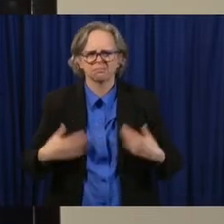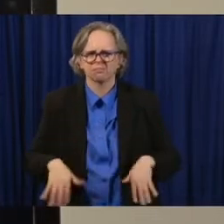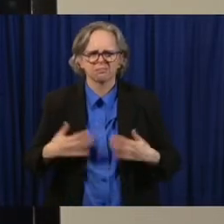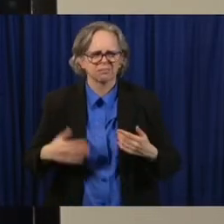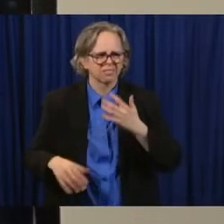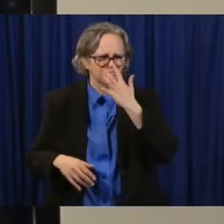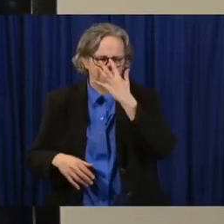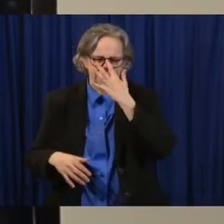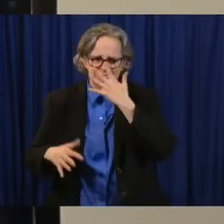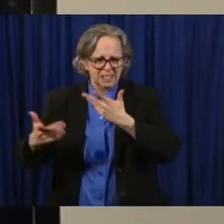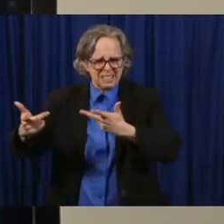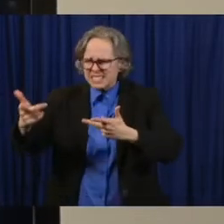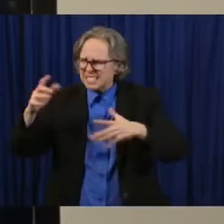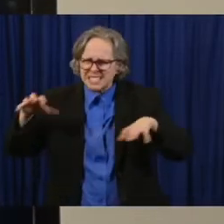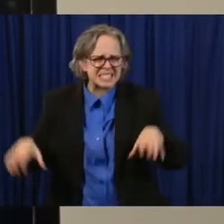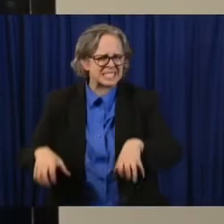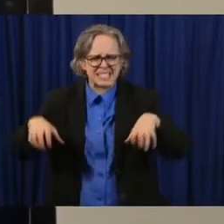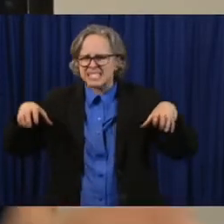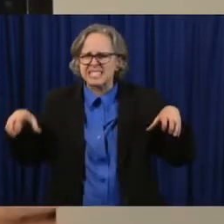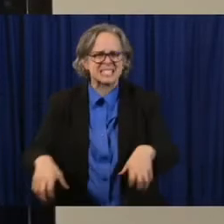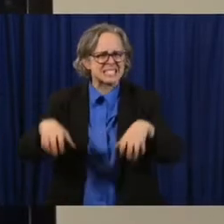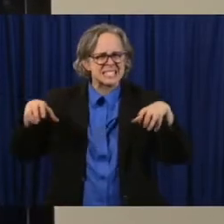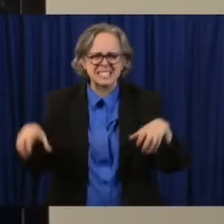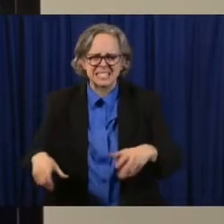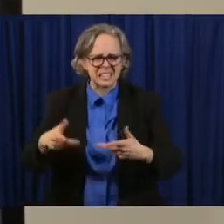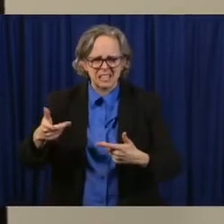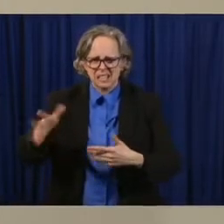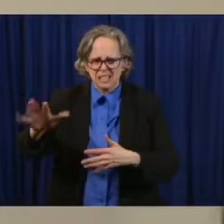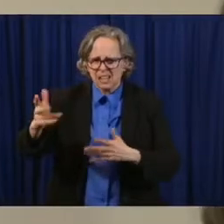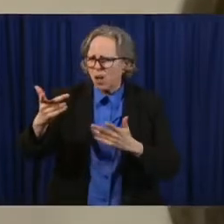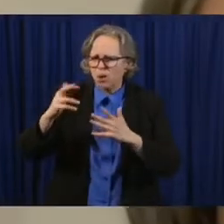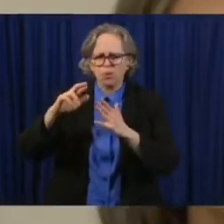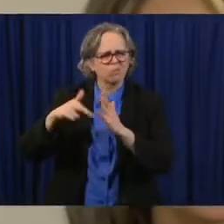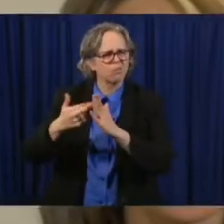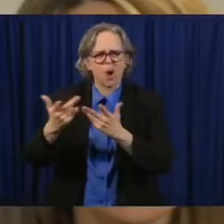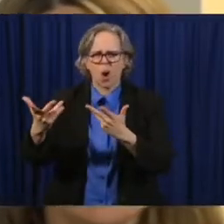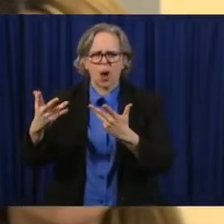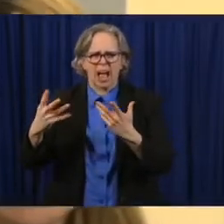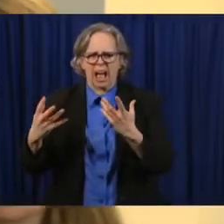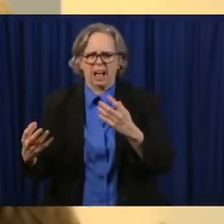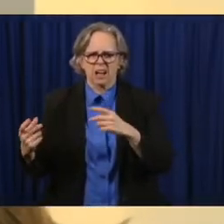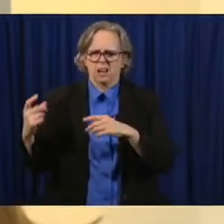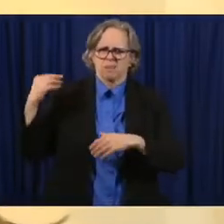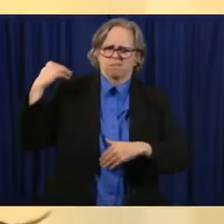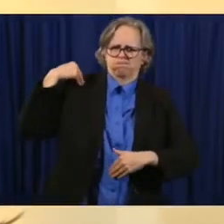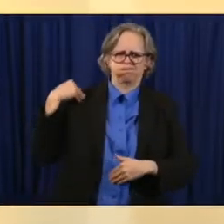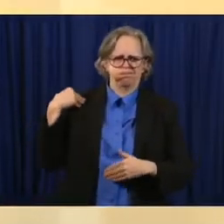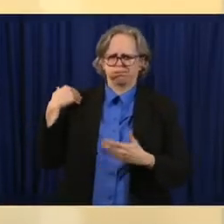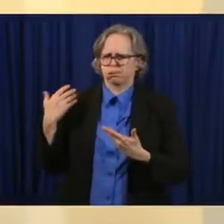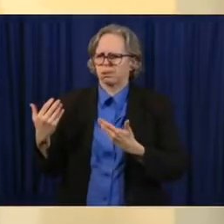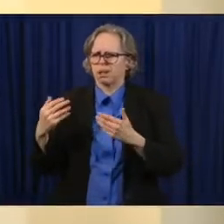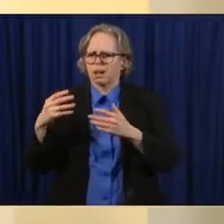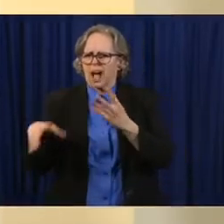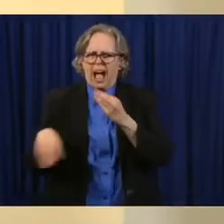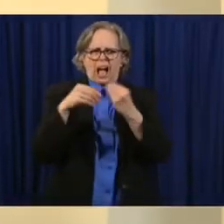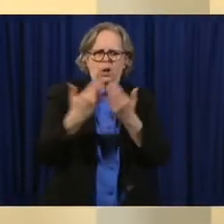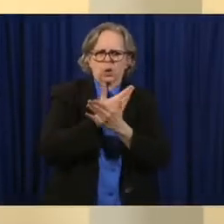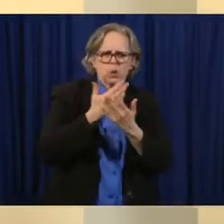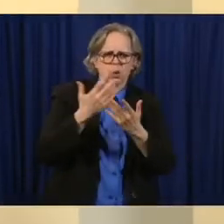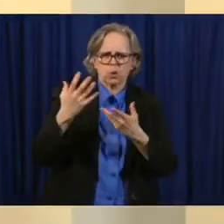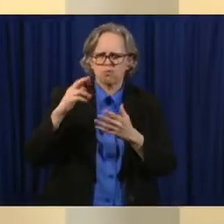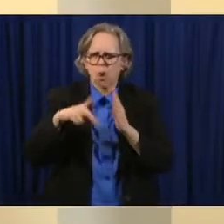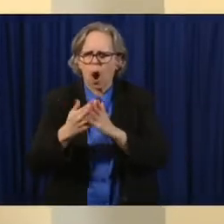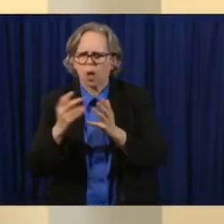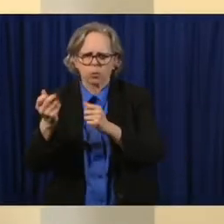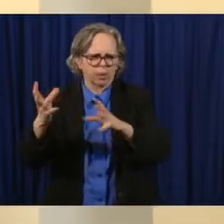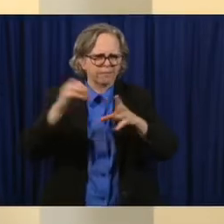walls, but their extramural. They are taking on their communities as their hospital, and they're working in partnership with all their